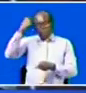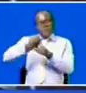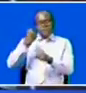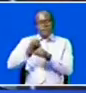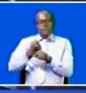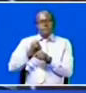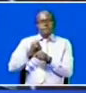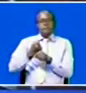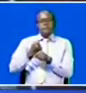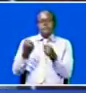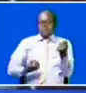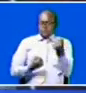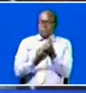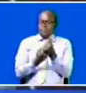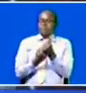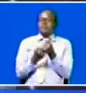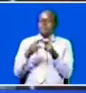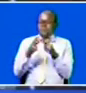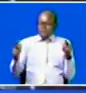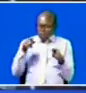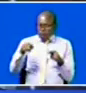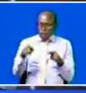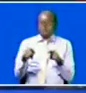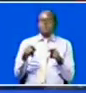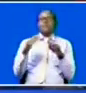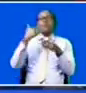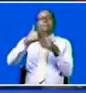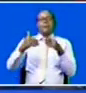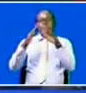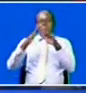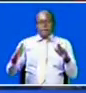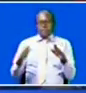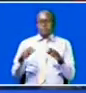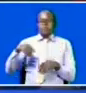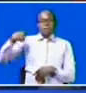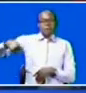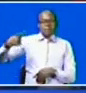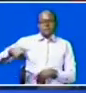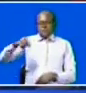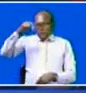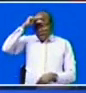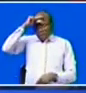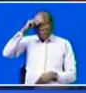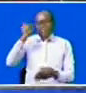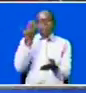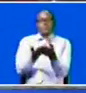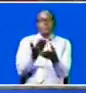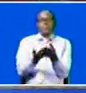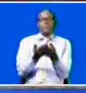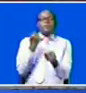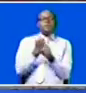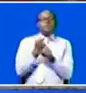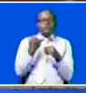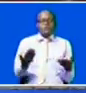scheme fund to support the offtake of the housing units. To spur manufacturing, the government is proposing, among other